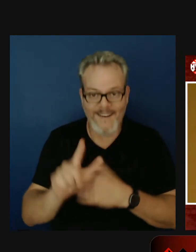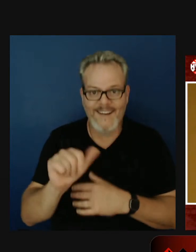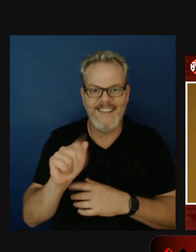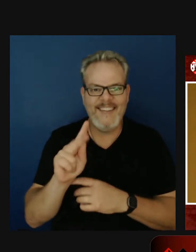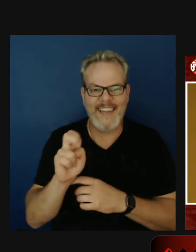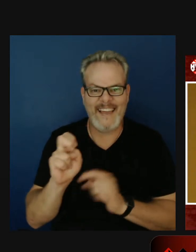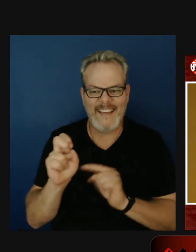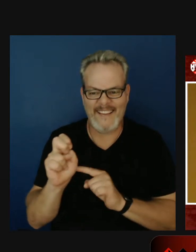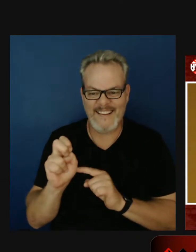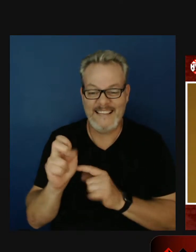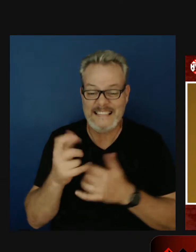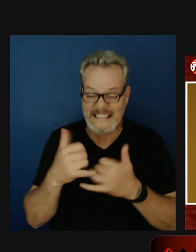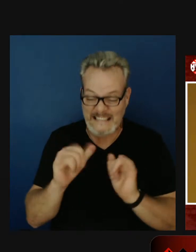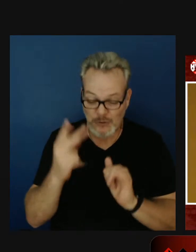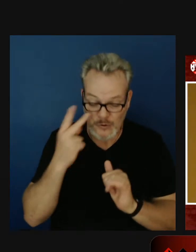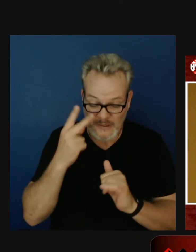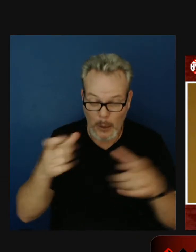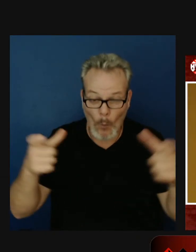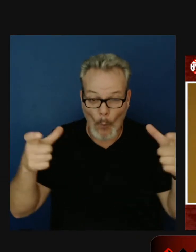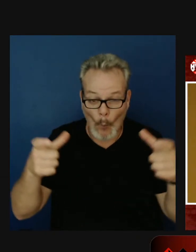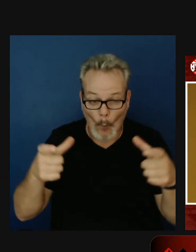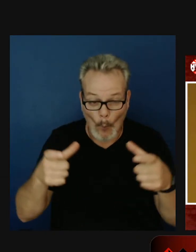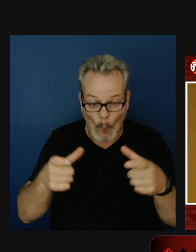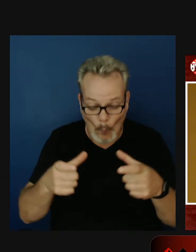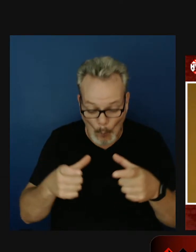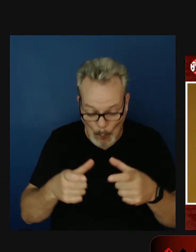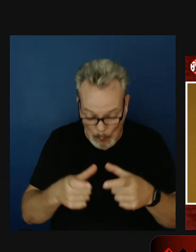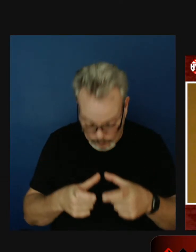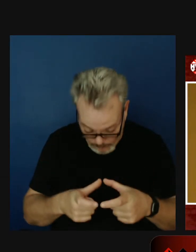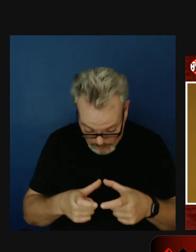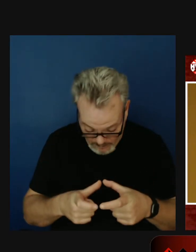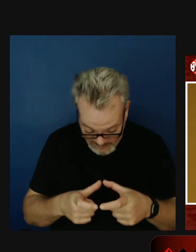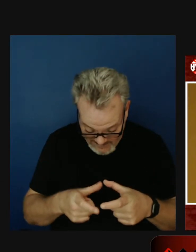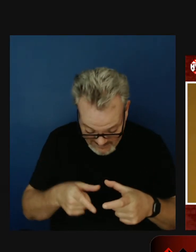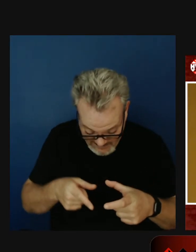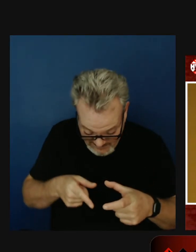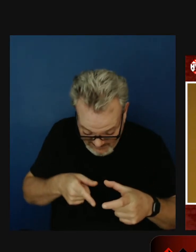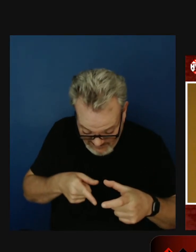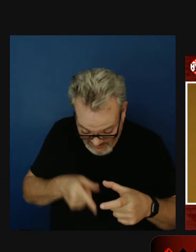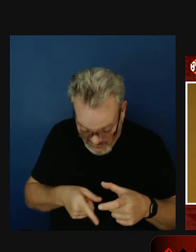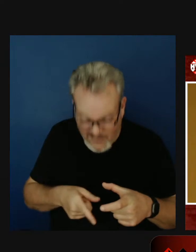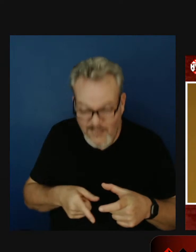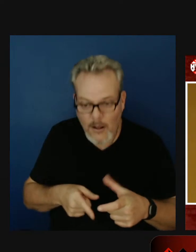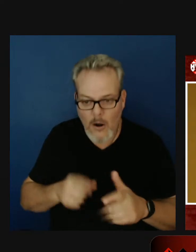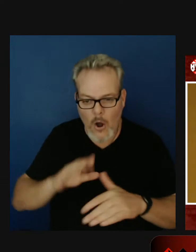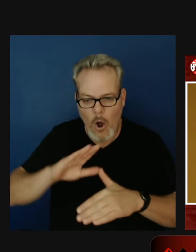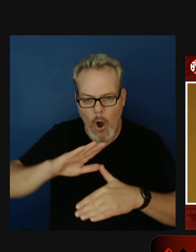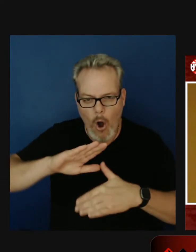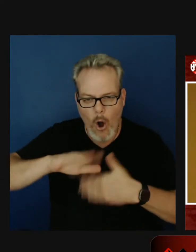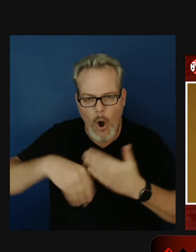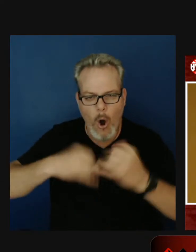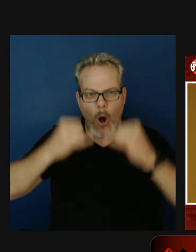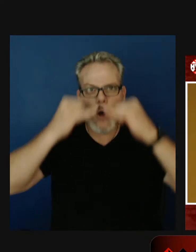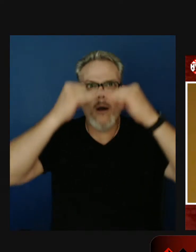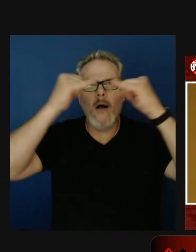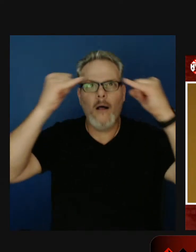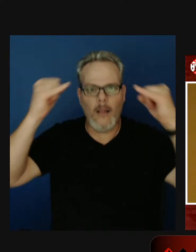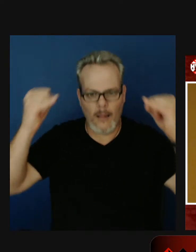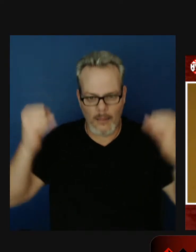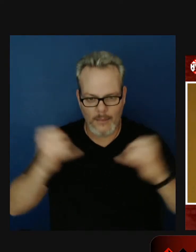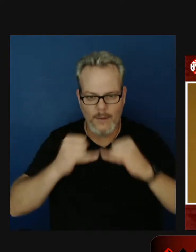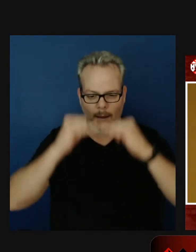little lake at the very bottom. You can't see it in this photo, but you can see the cliffs and the talus here. And then all these lines here are meant to